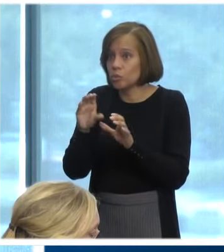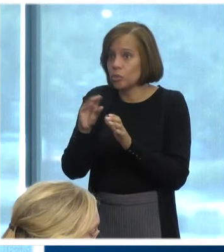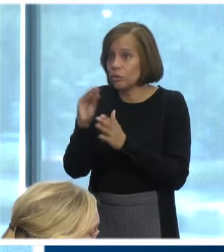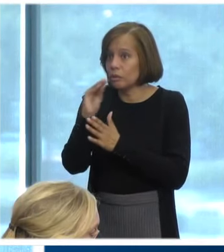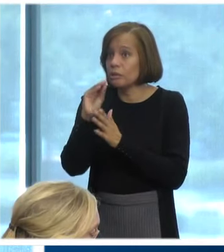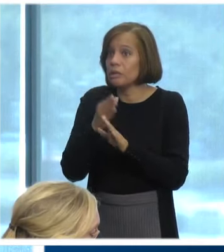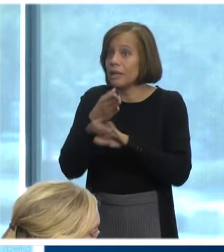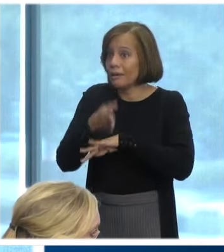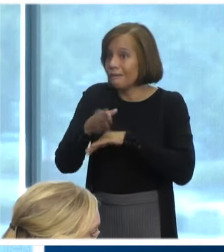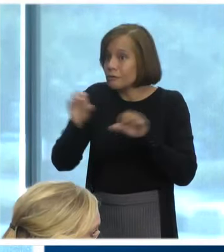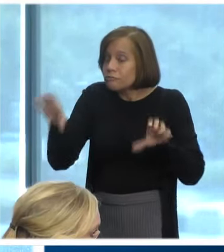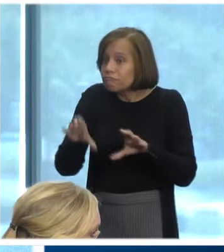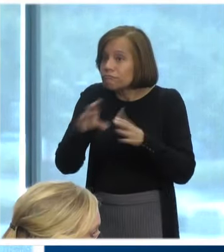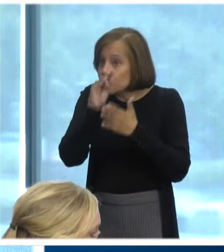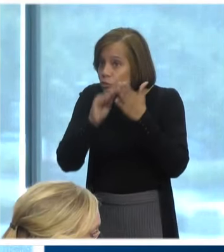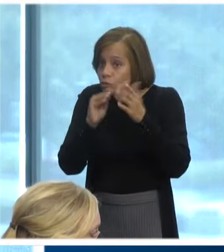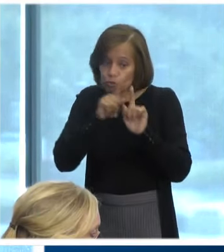Chief, you want to take that?